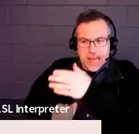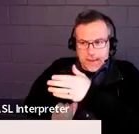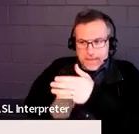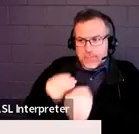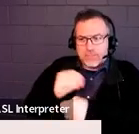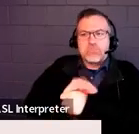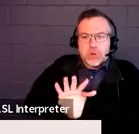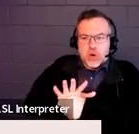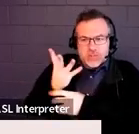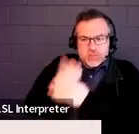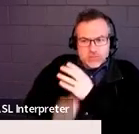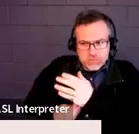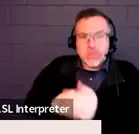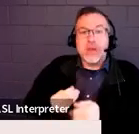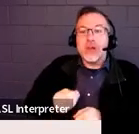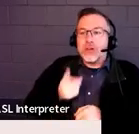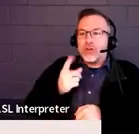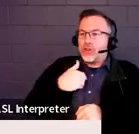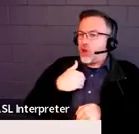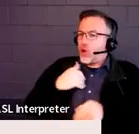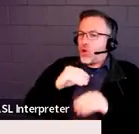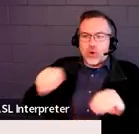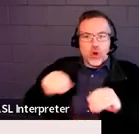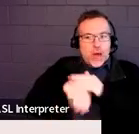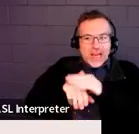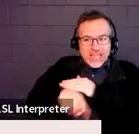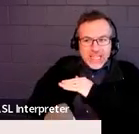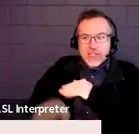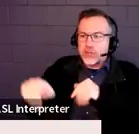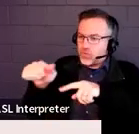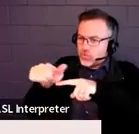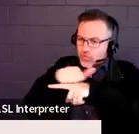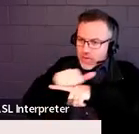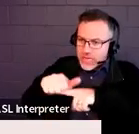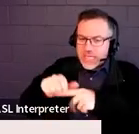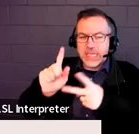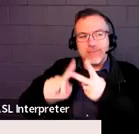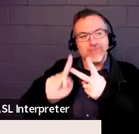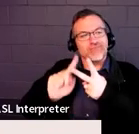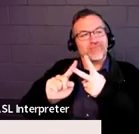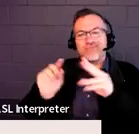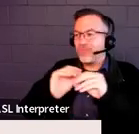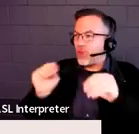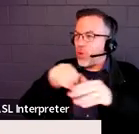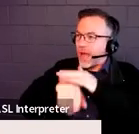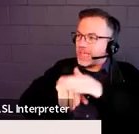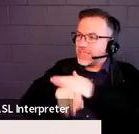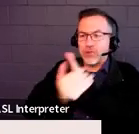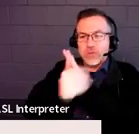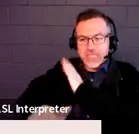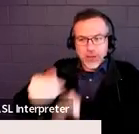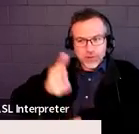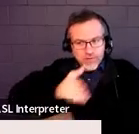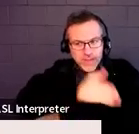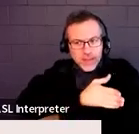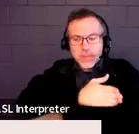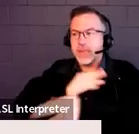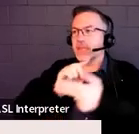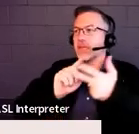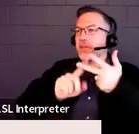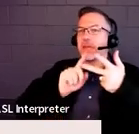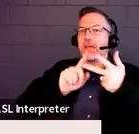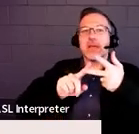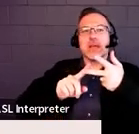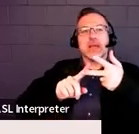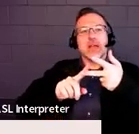to any of the trainings, skills development, ability to really develop their soft